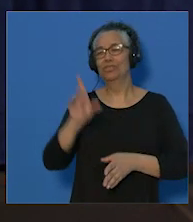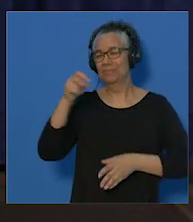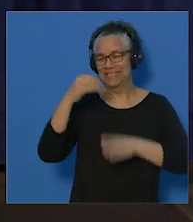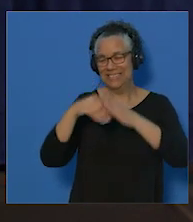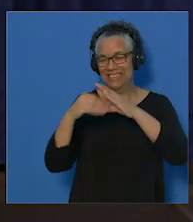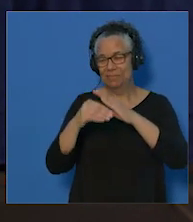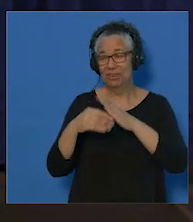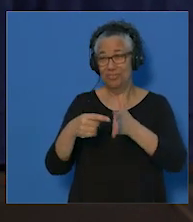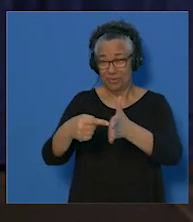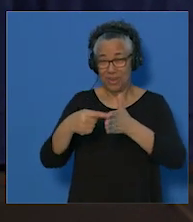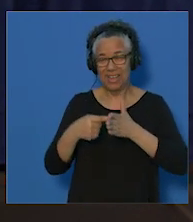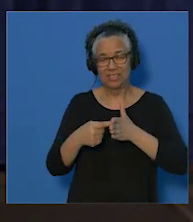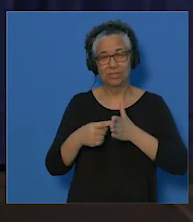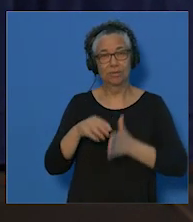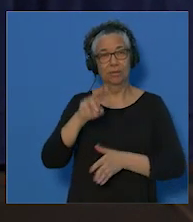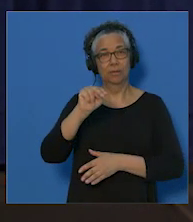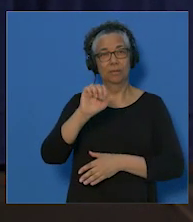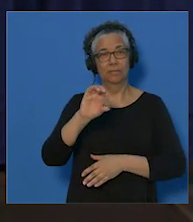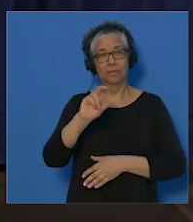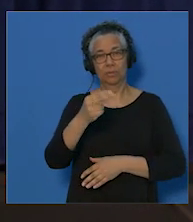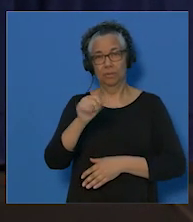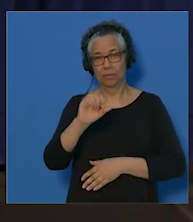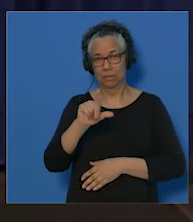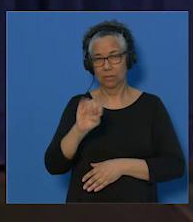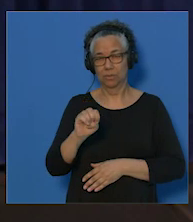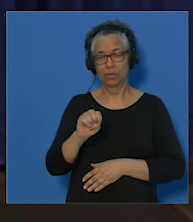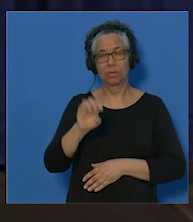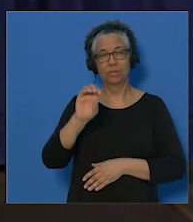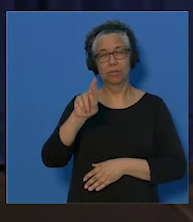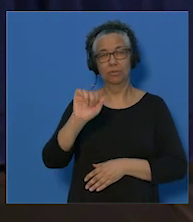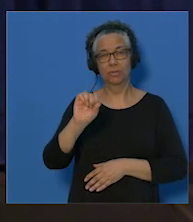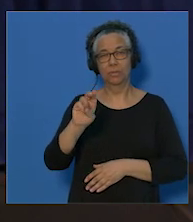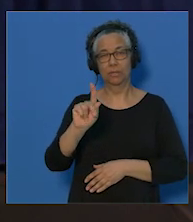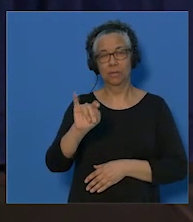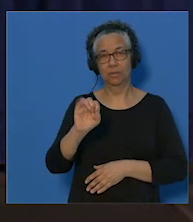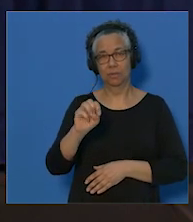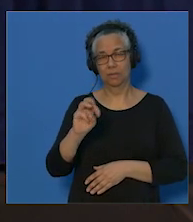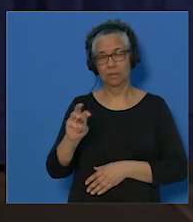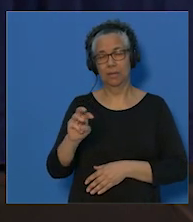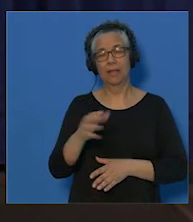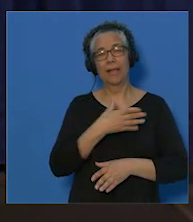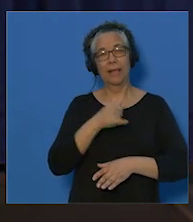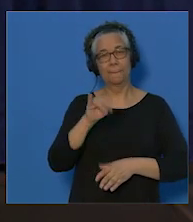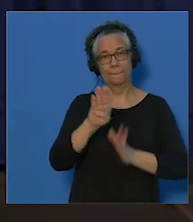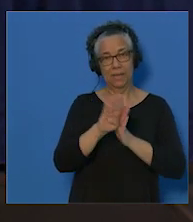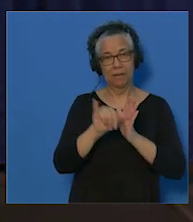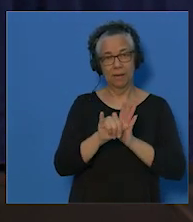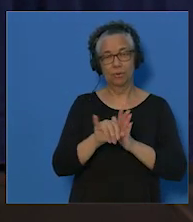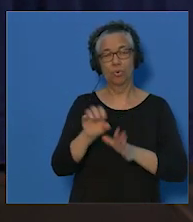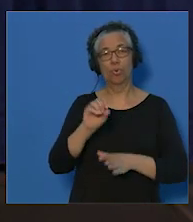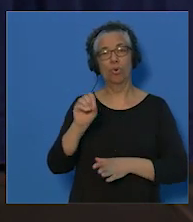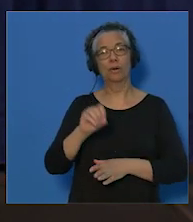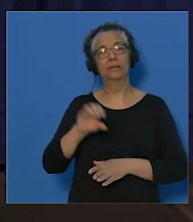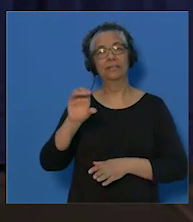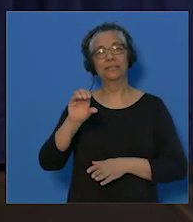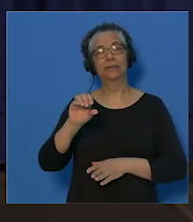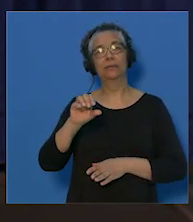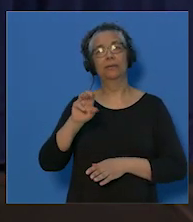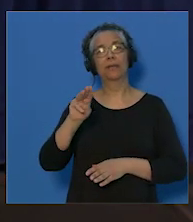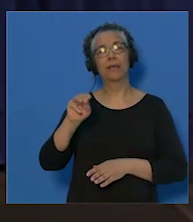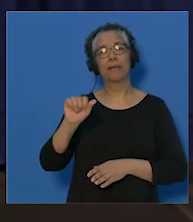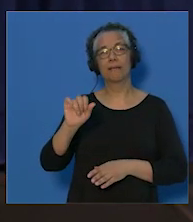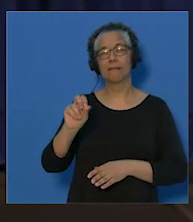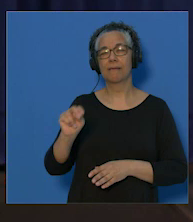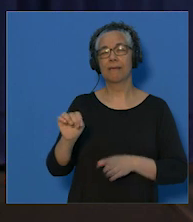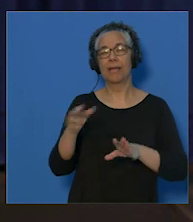to Ms. Nicole Crockle at the Barclay Institute or Ms. Champagne Kane at the Cedar Bridge Academy. Once the